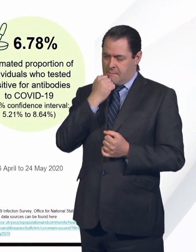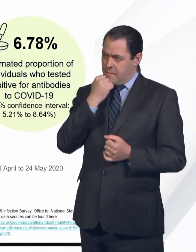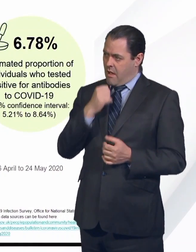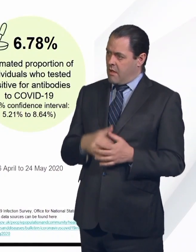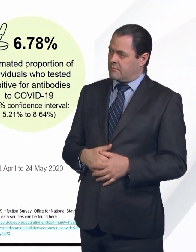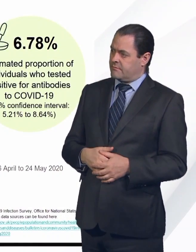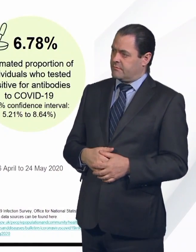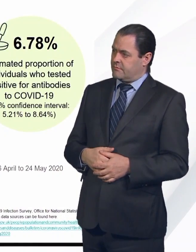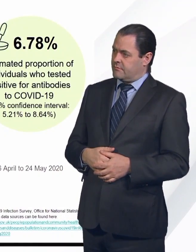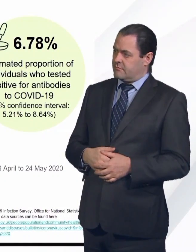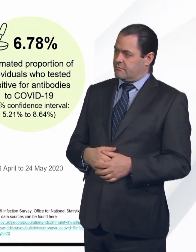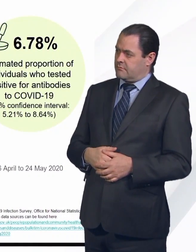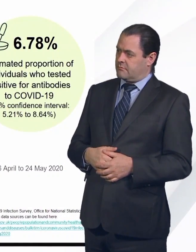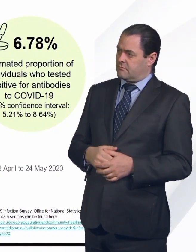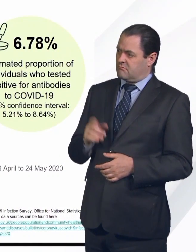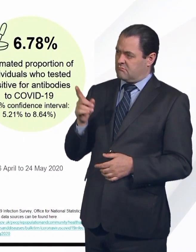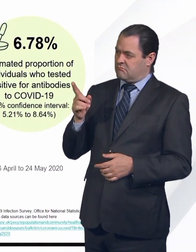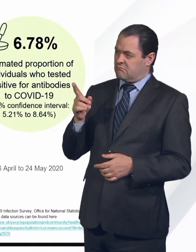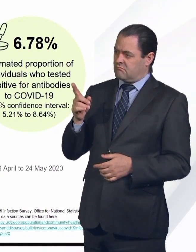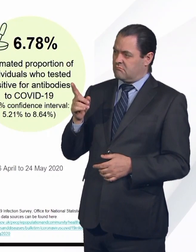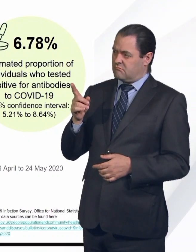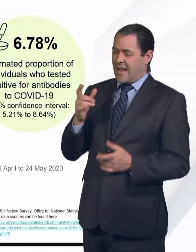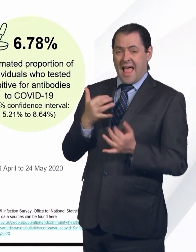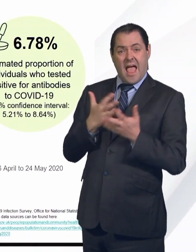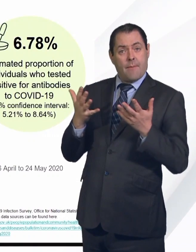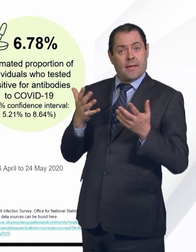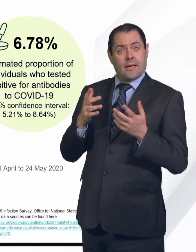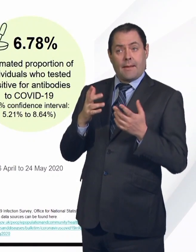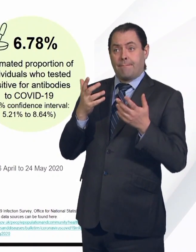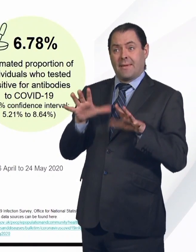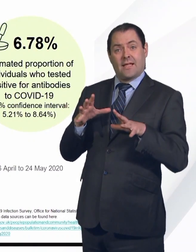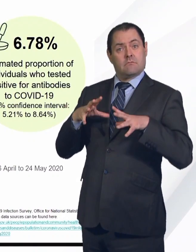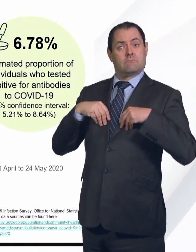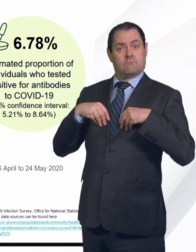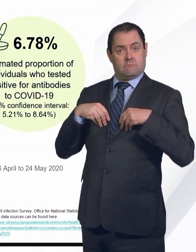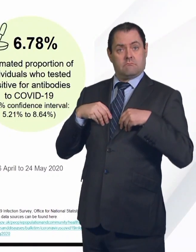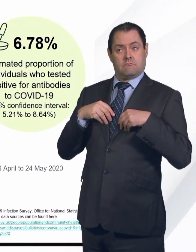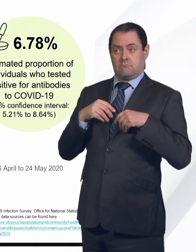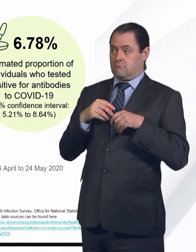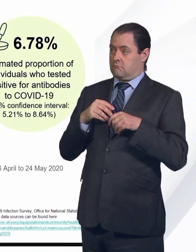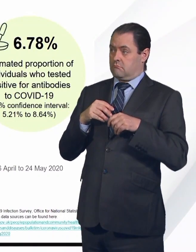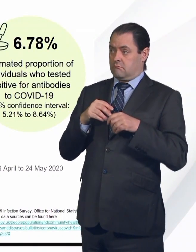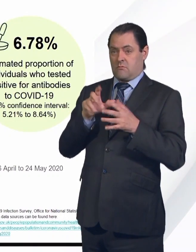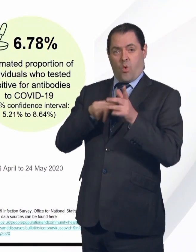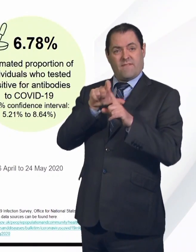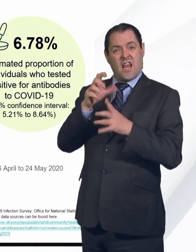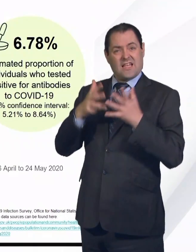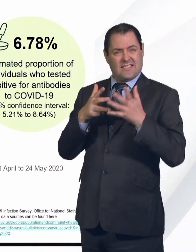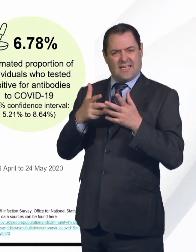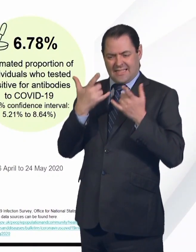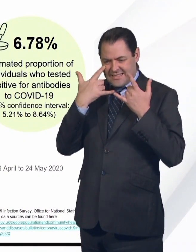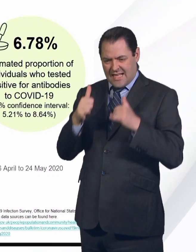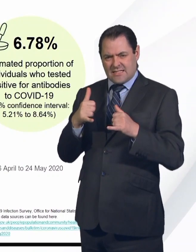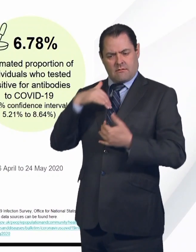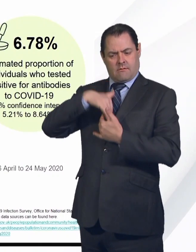an estimate of the number of people across the country who might have had the infection as measured by an antibody presence, and